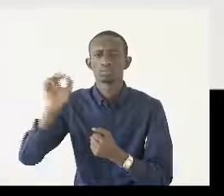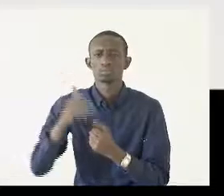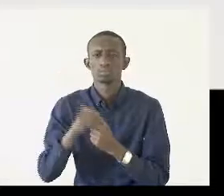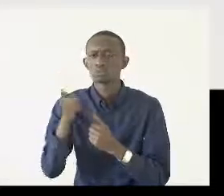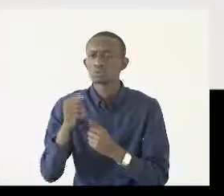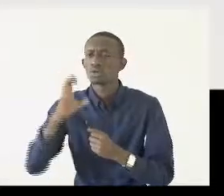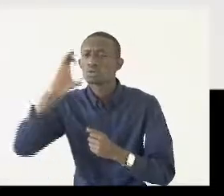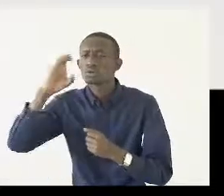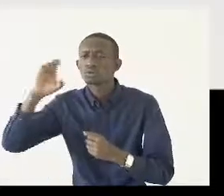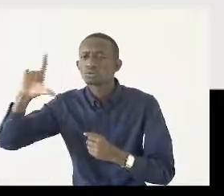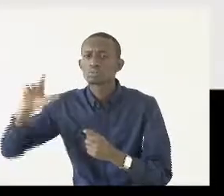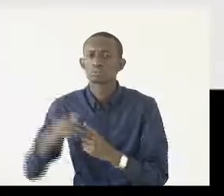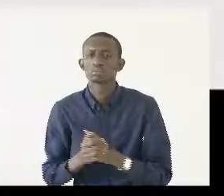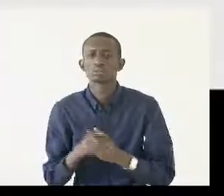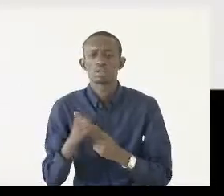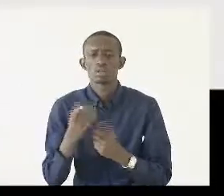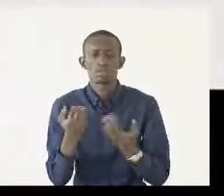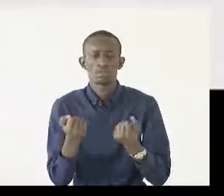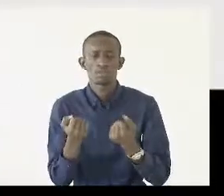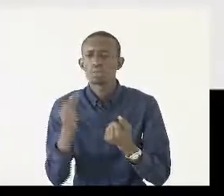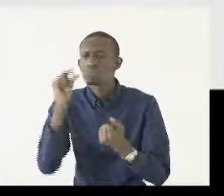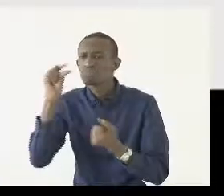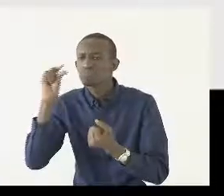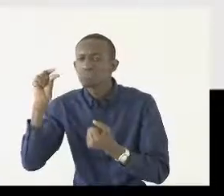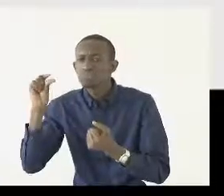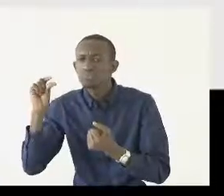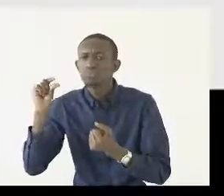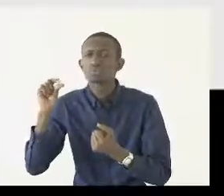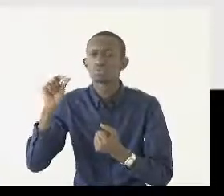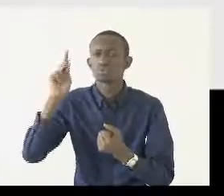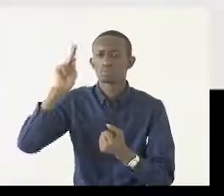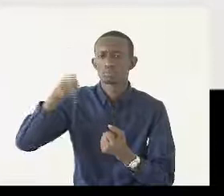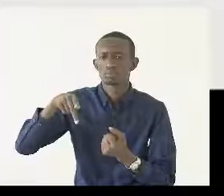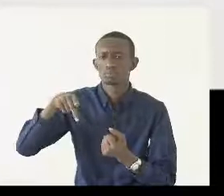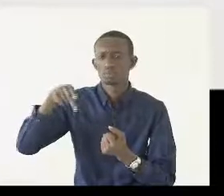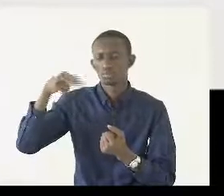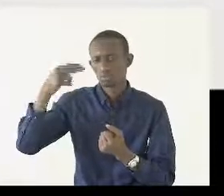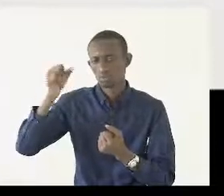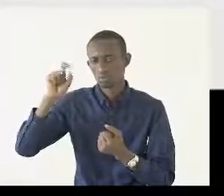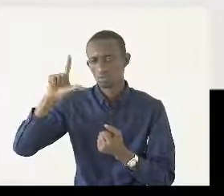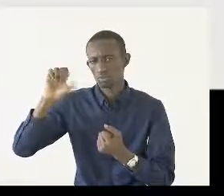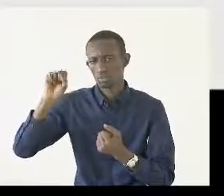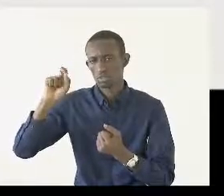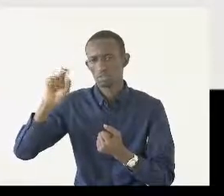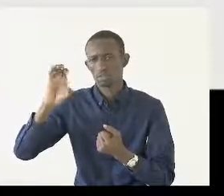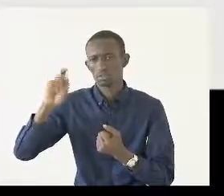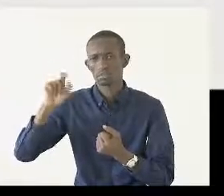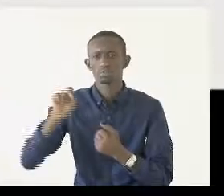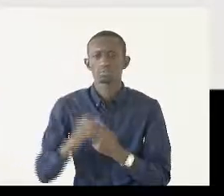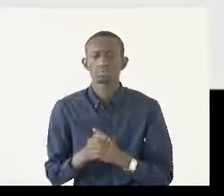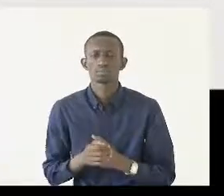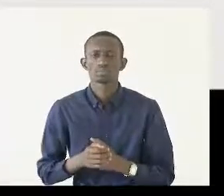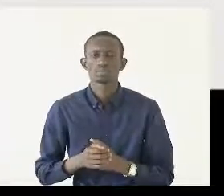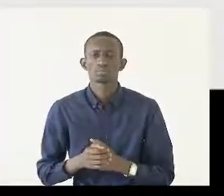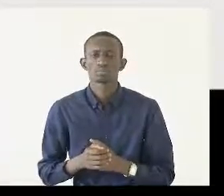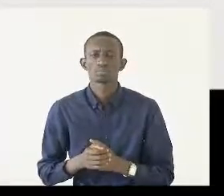green because they have few chloroplasts and they have less chlorophyll compared to pale-celled mesophyll